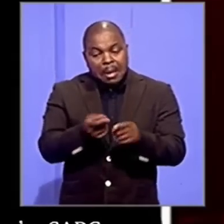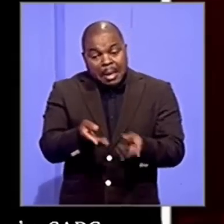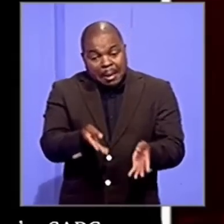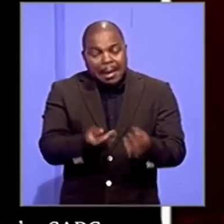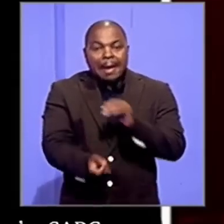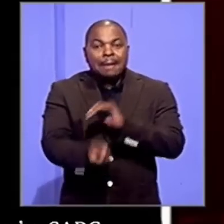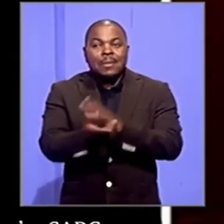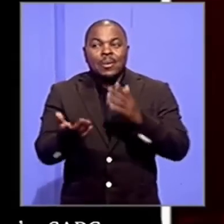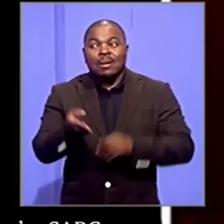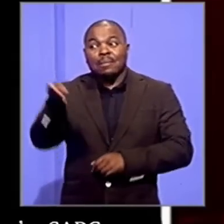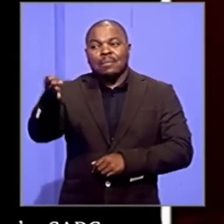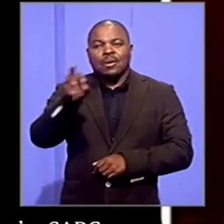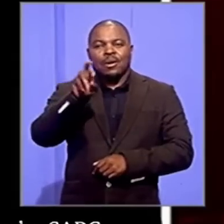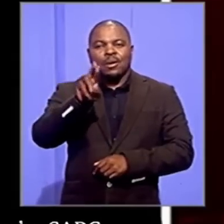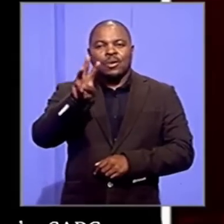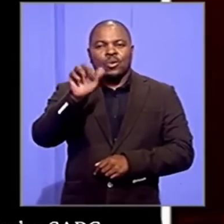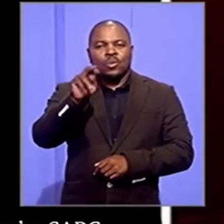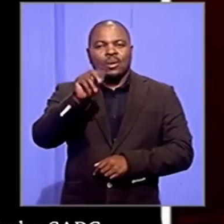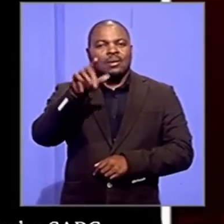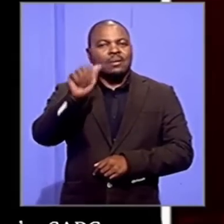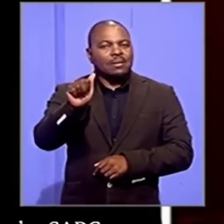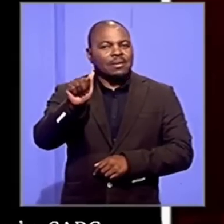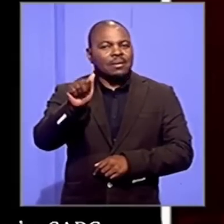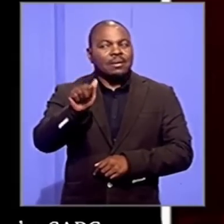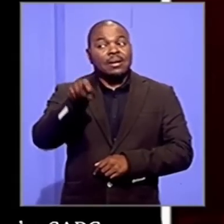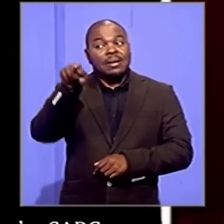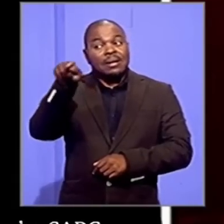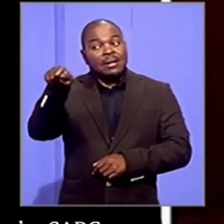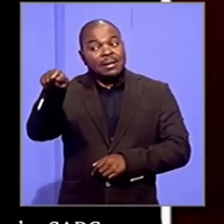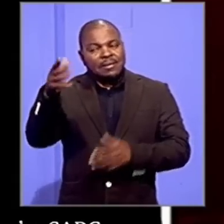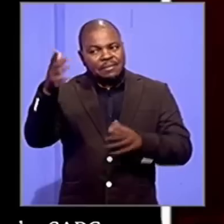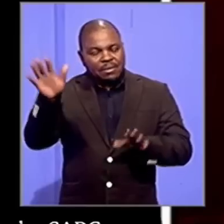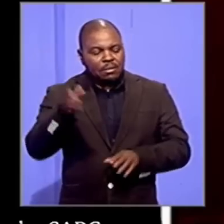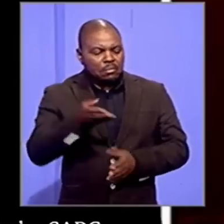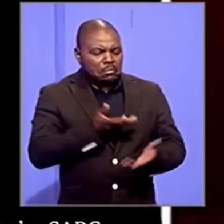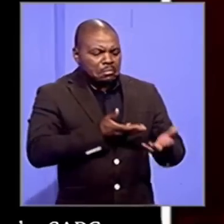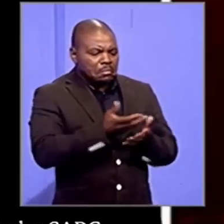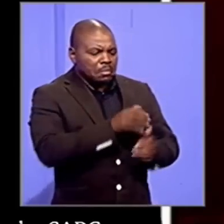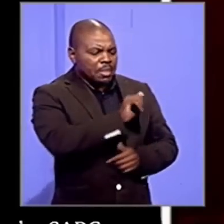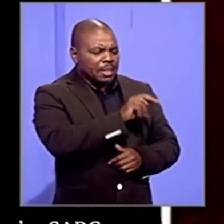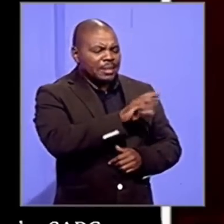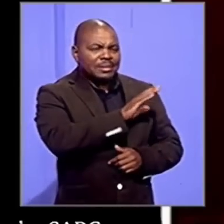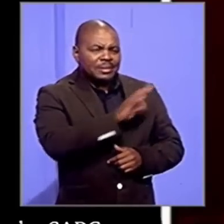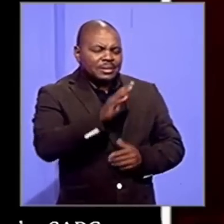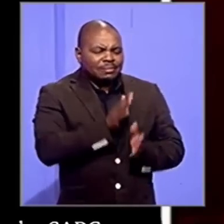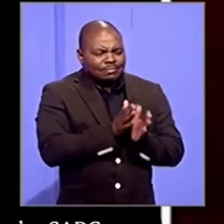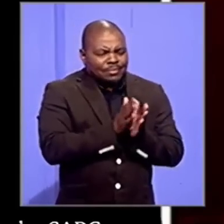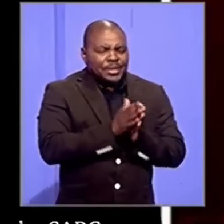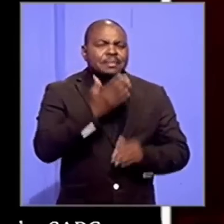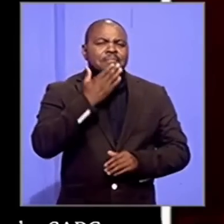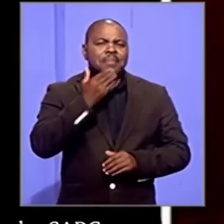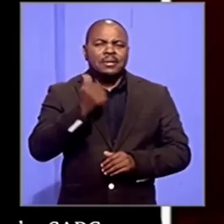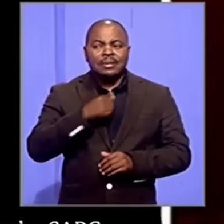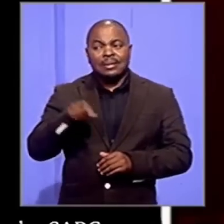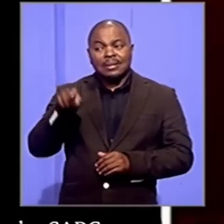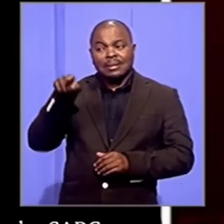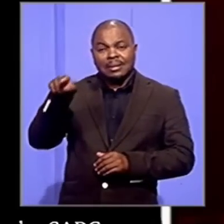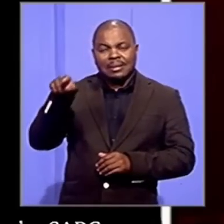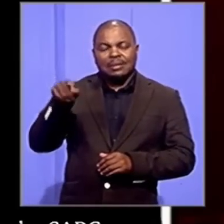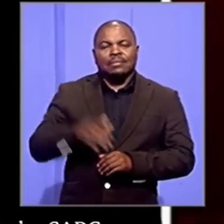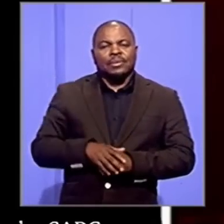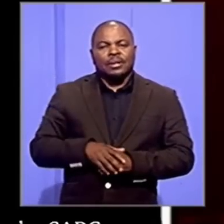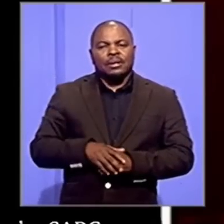ena Rwanda. Mme ba ile ba bua le ANC ka nako eo ho kopa ANC hore e buisane le mmuso wa bohanyapetsi